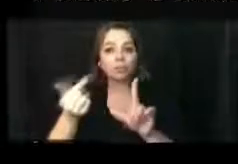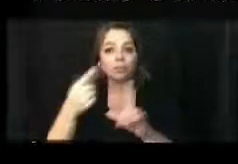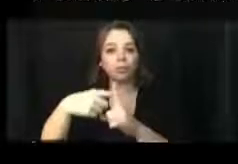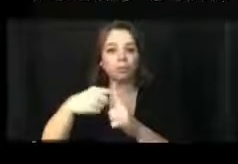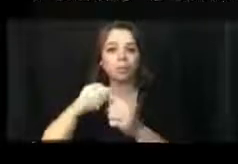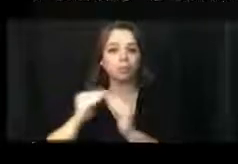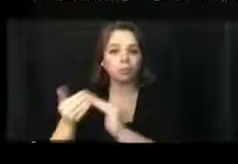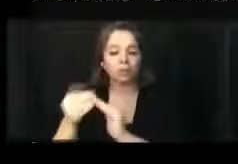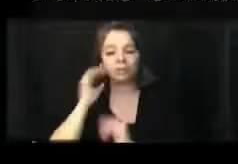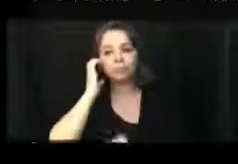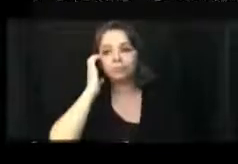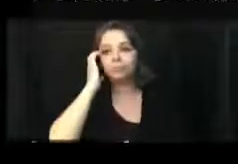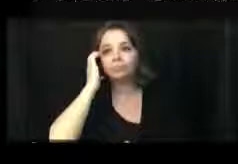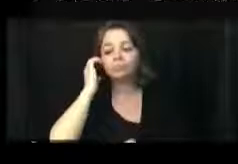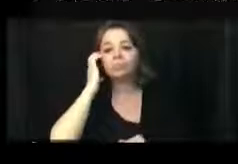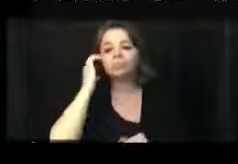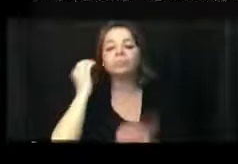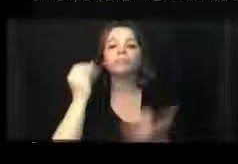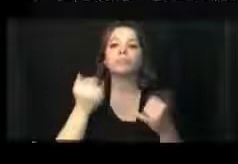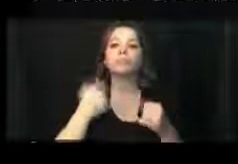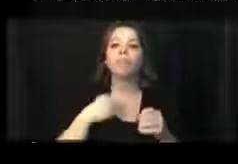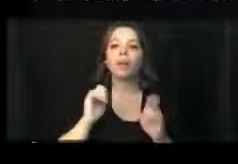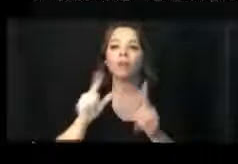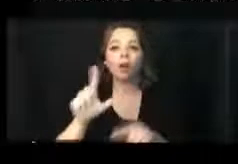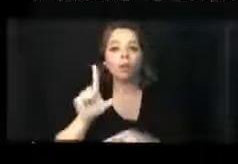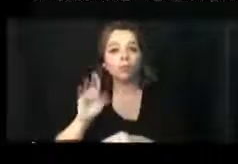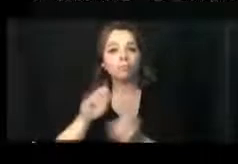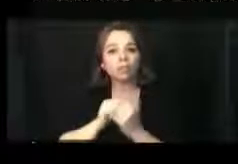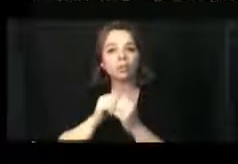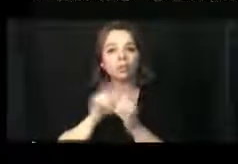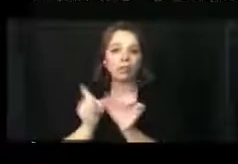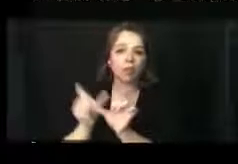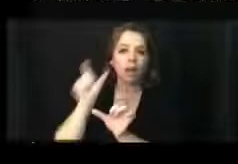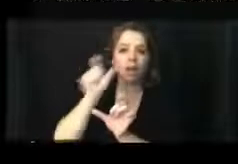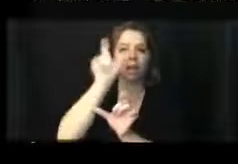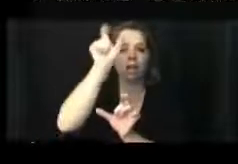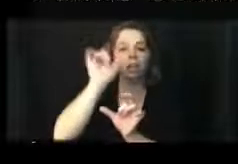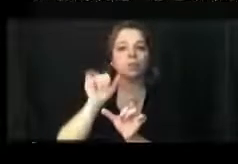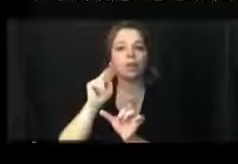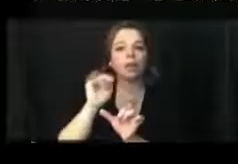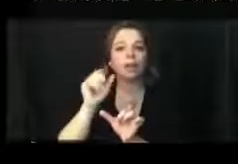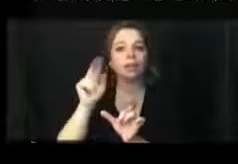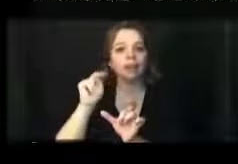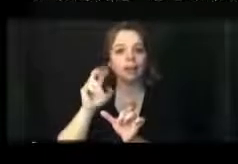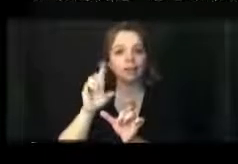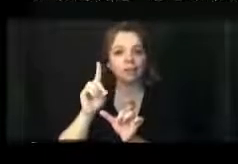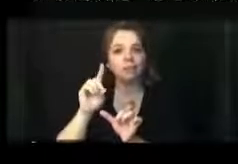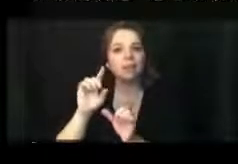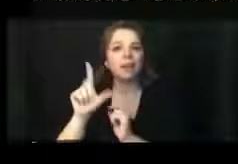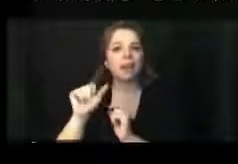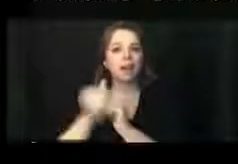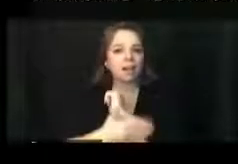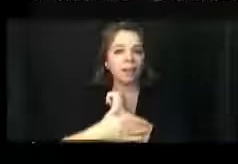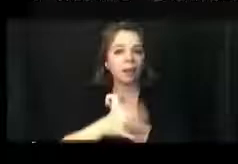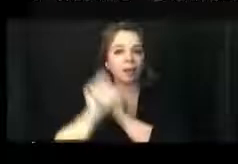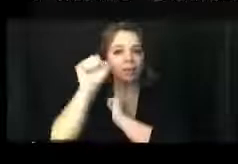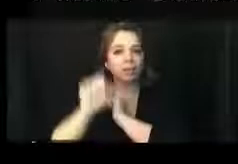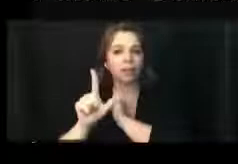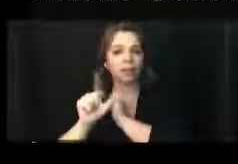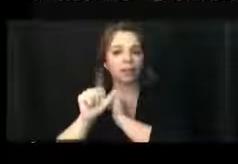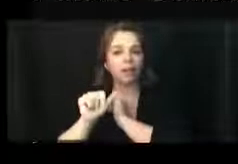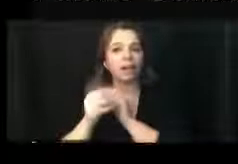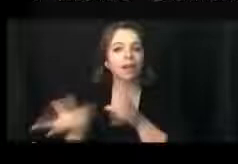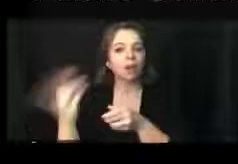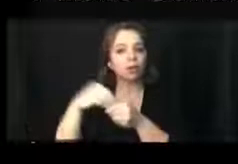together and then start to bridge that northwards into inland LA County, South LA, bringing in some of our South LA LGBTQ